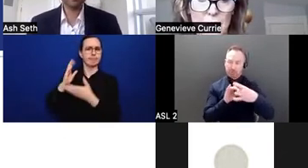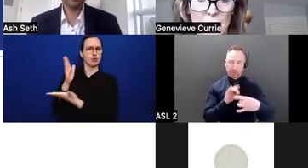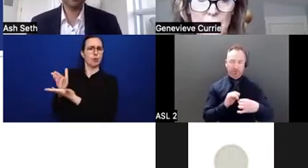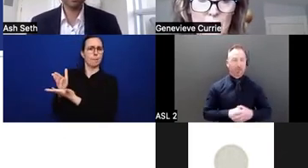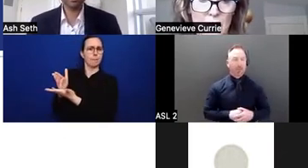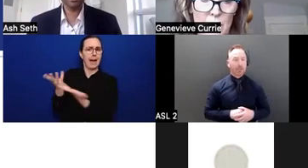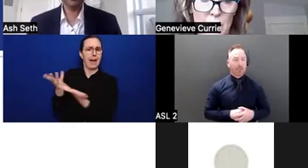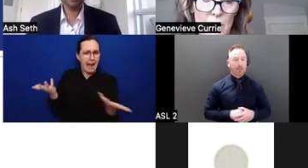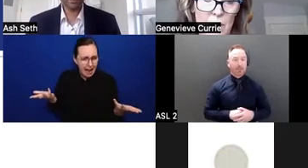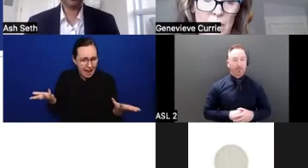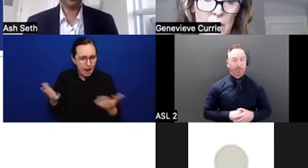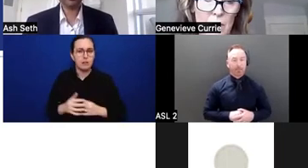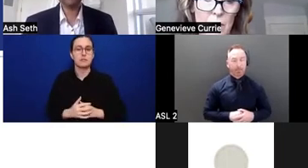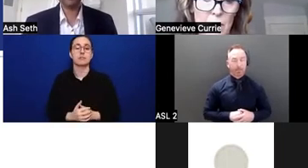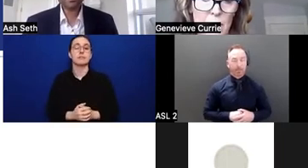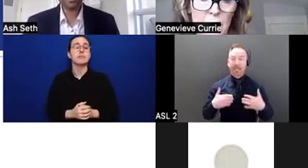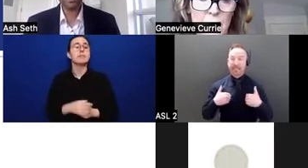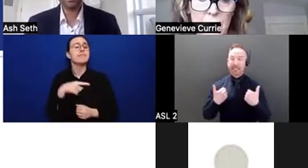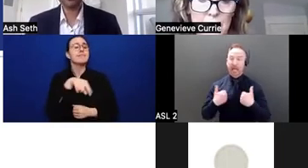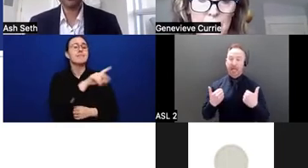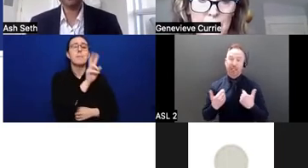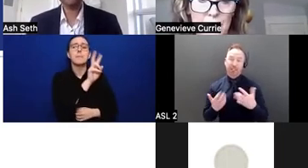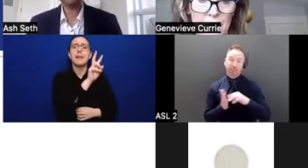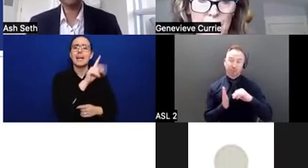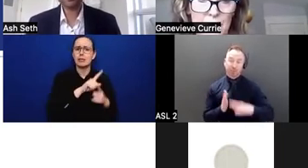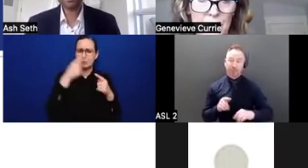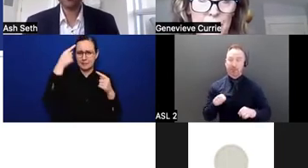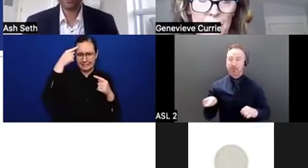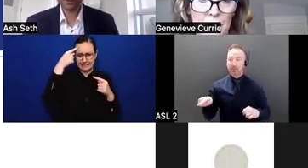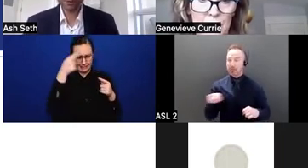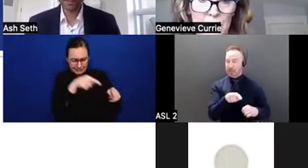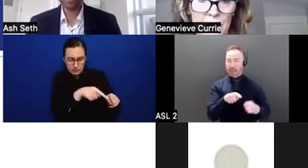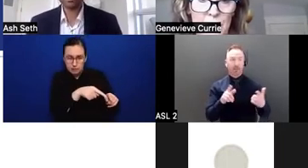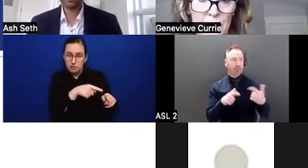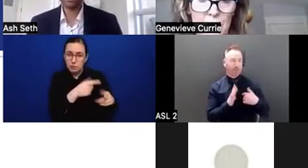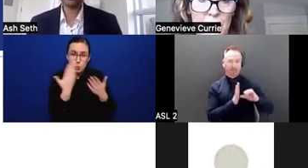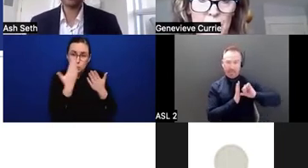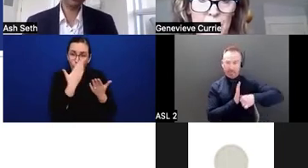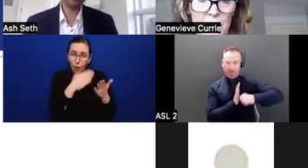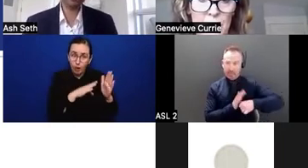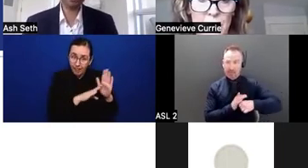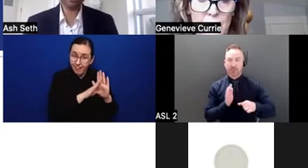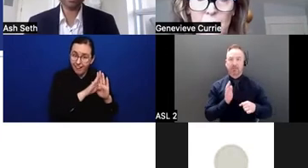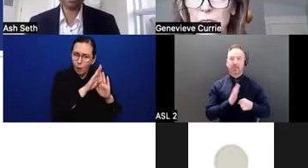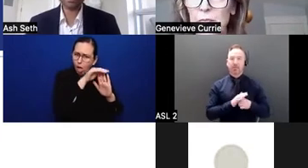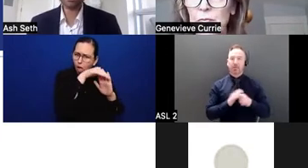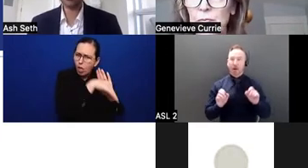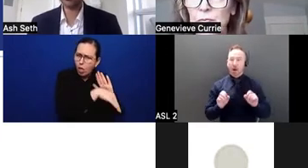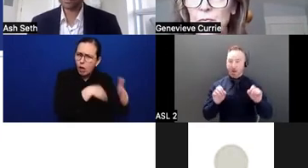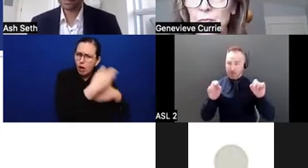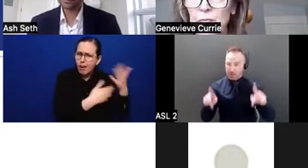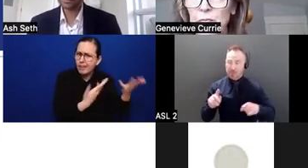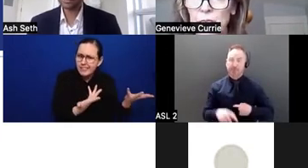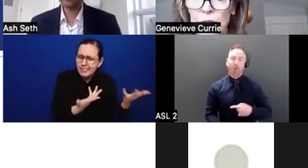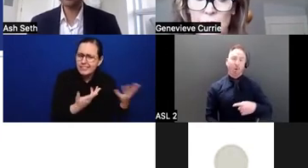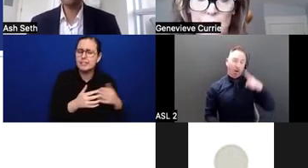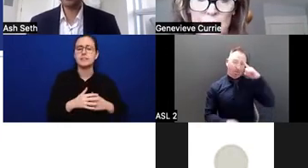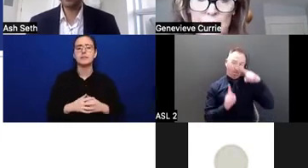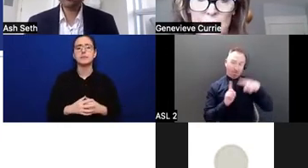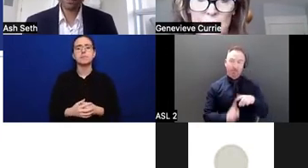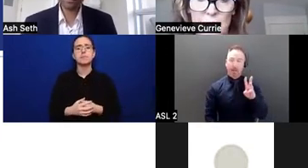success. Young students also highlighted reduced opportunities for accessing well-being services such as student